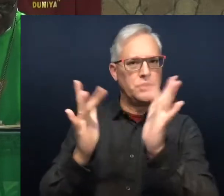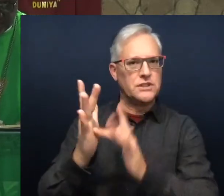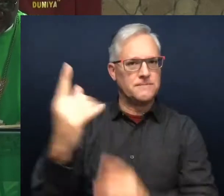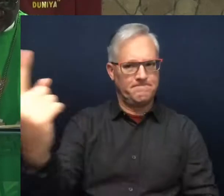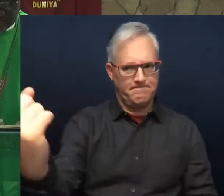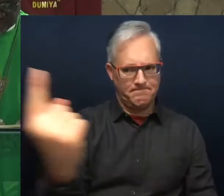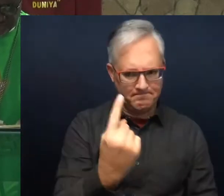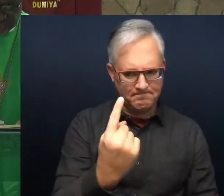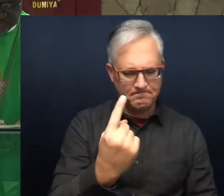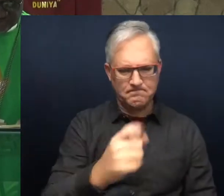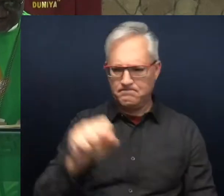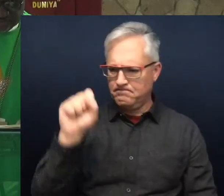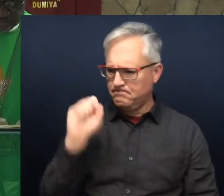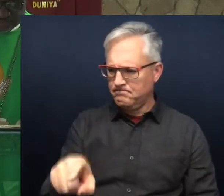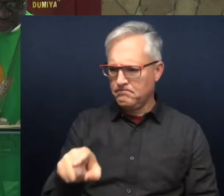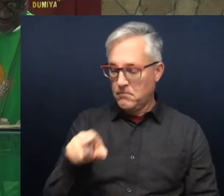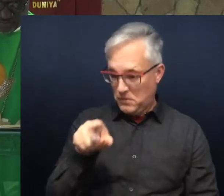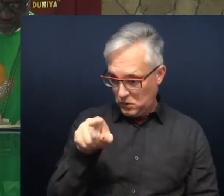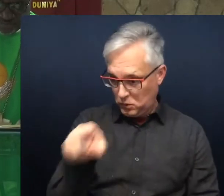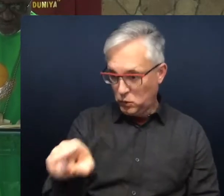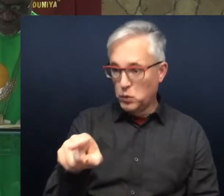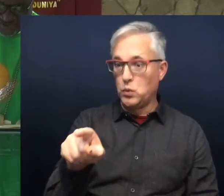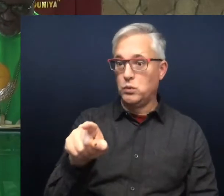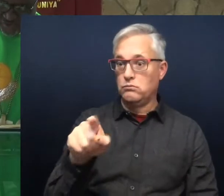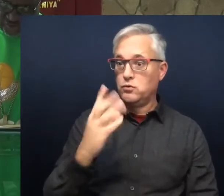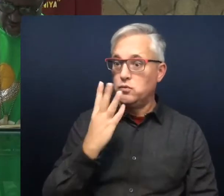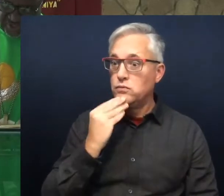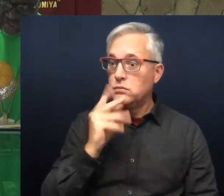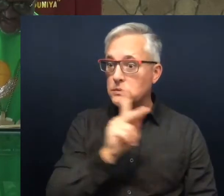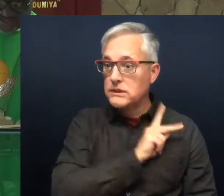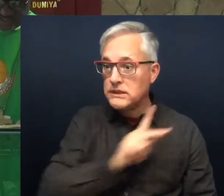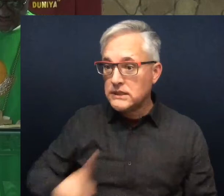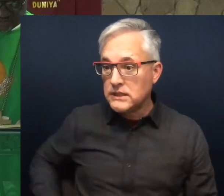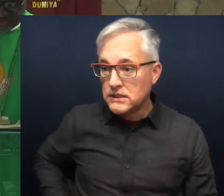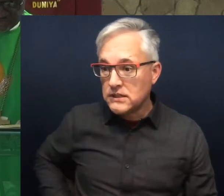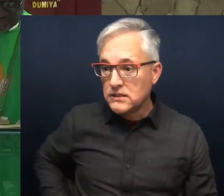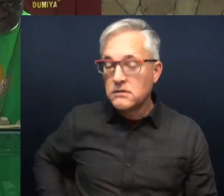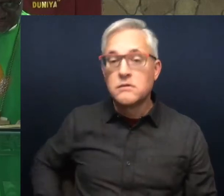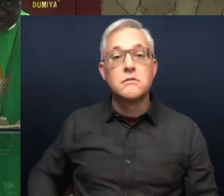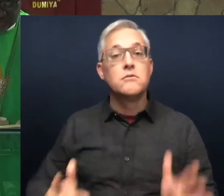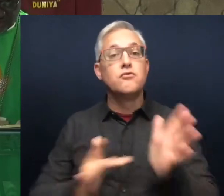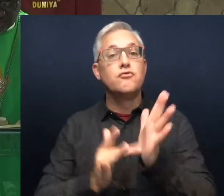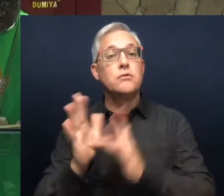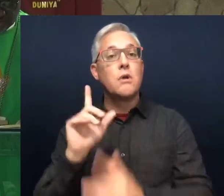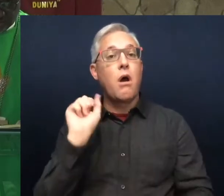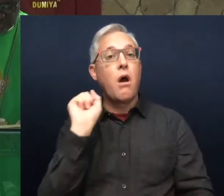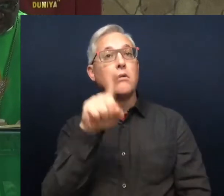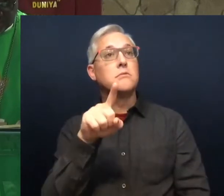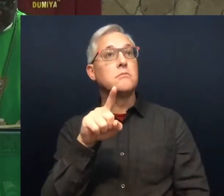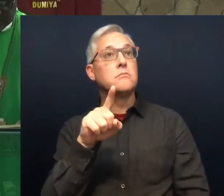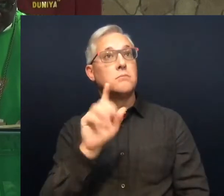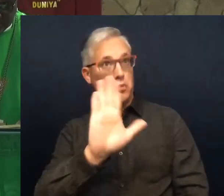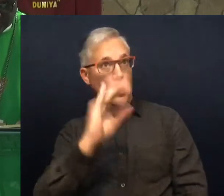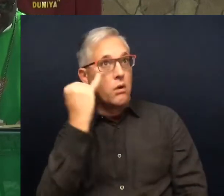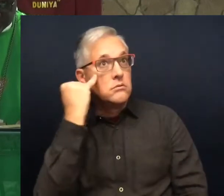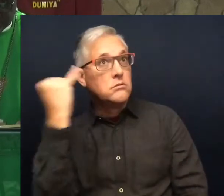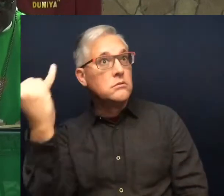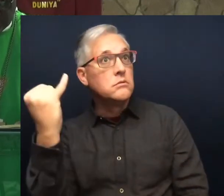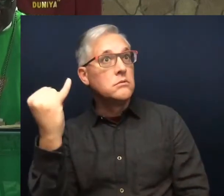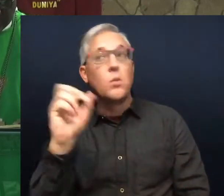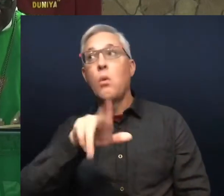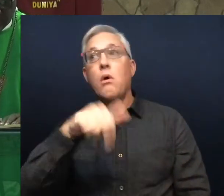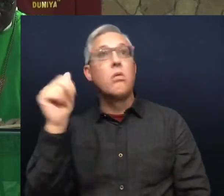the King of the Jews? Is that your own idea?" Jesus asked. "Or did others talk to